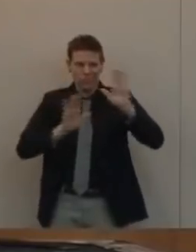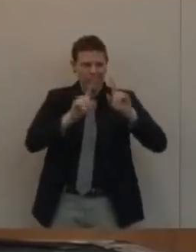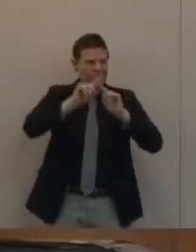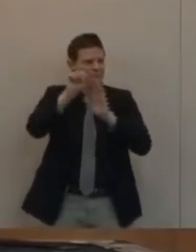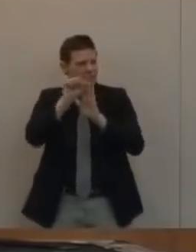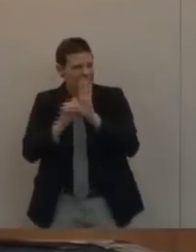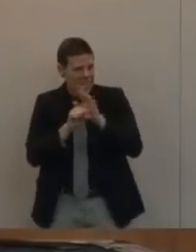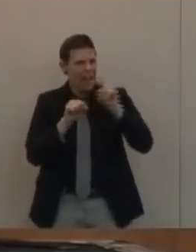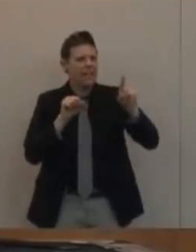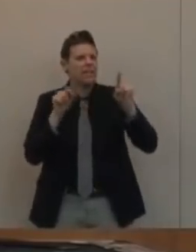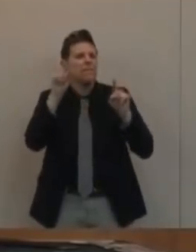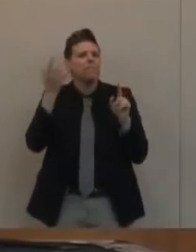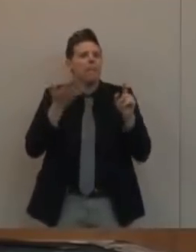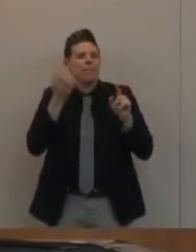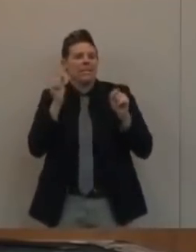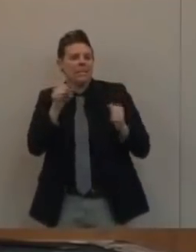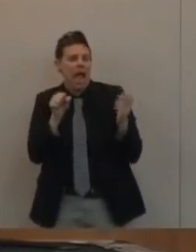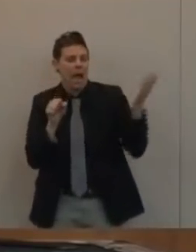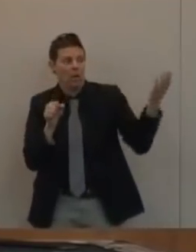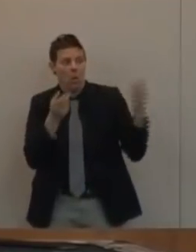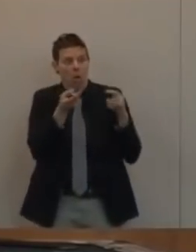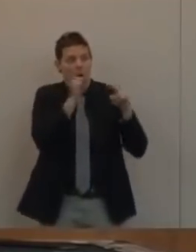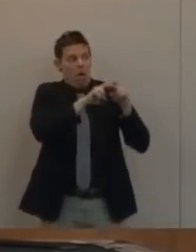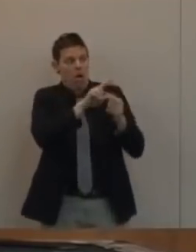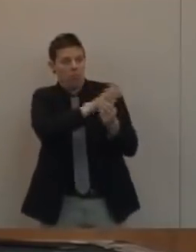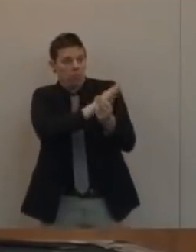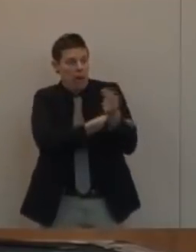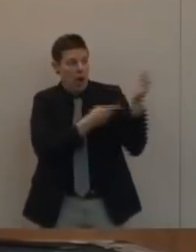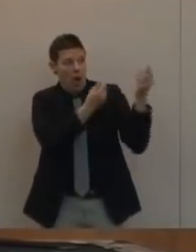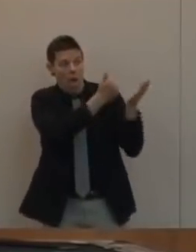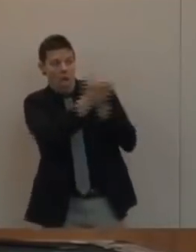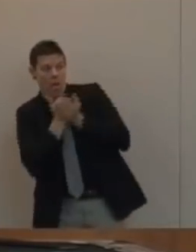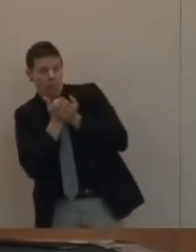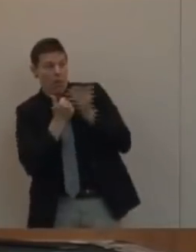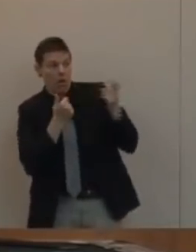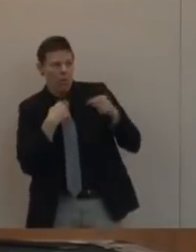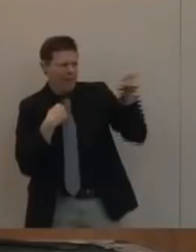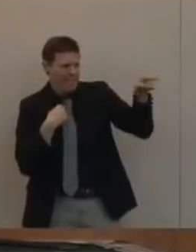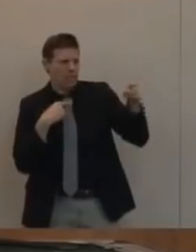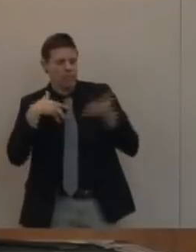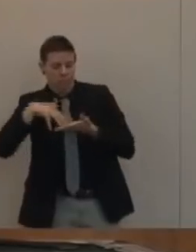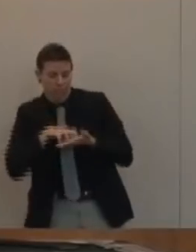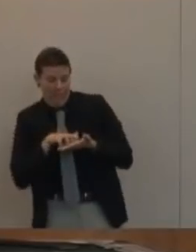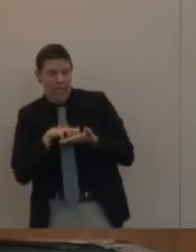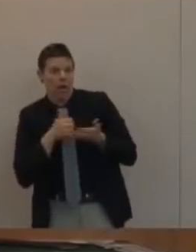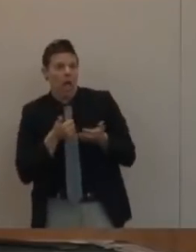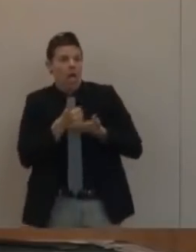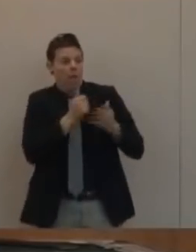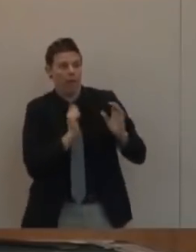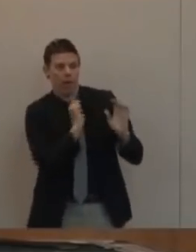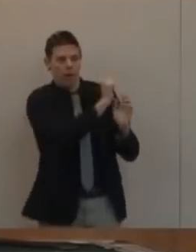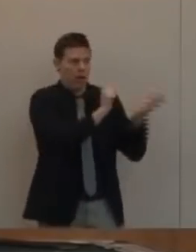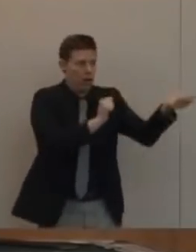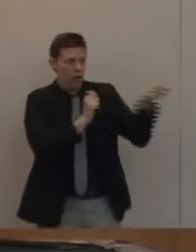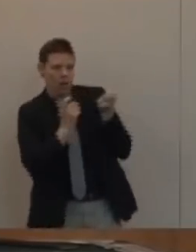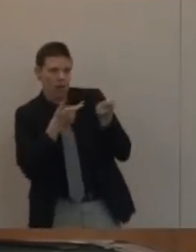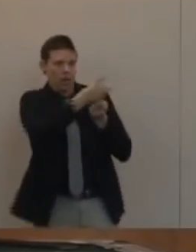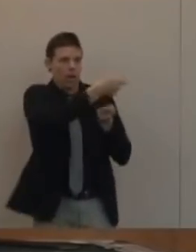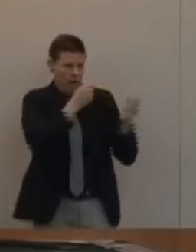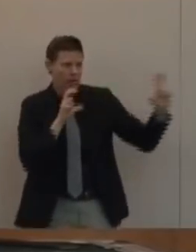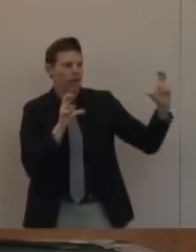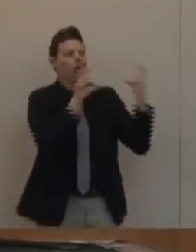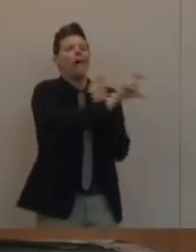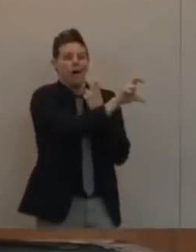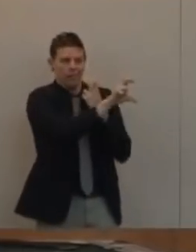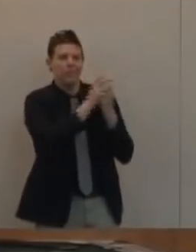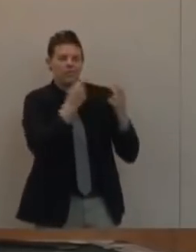our stay-at-home instructions and orders. So I think that that's going to be very beneficial. Yes, the 200 field